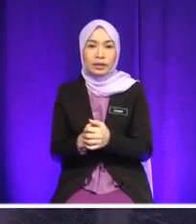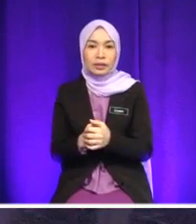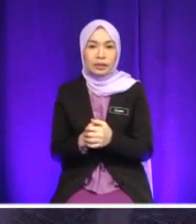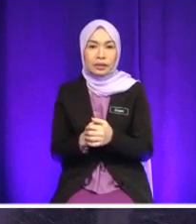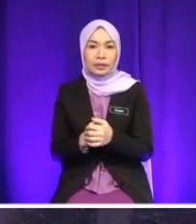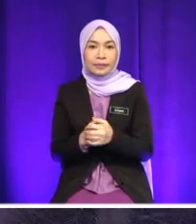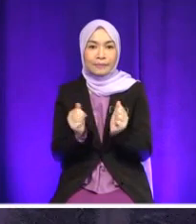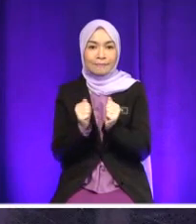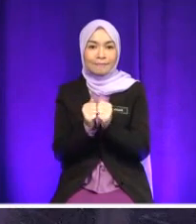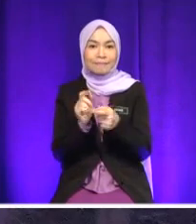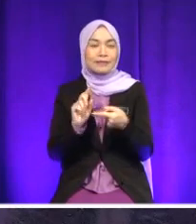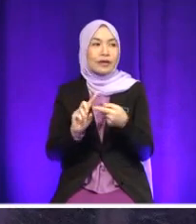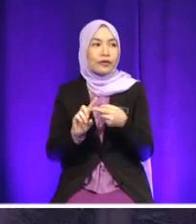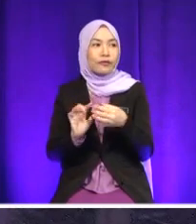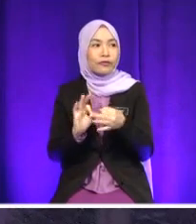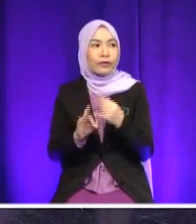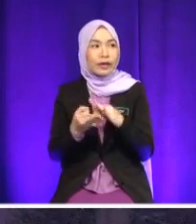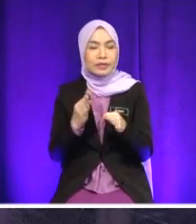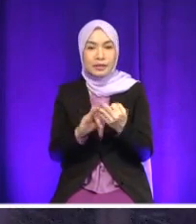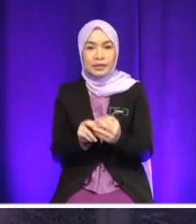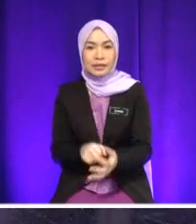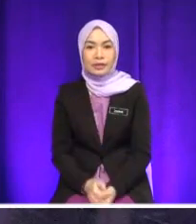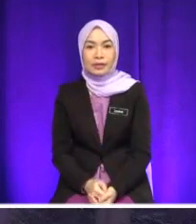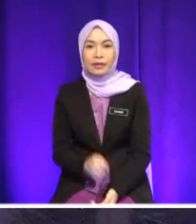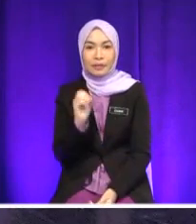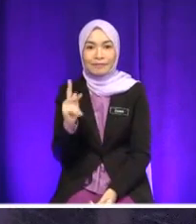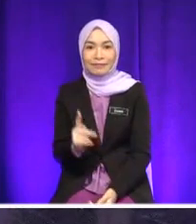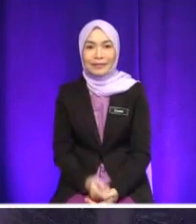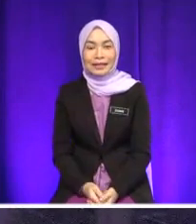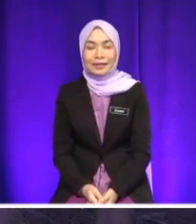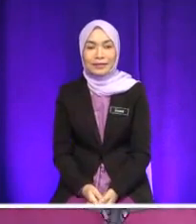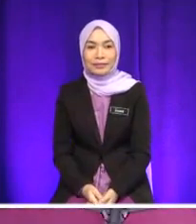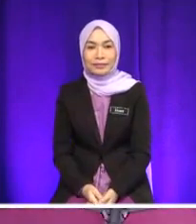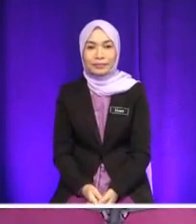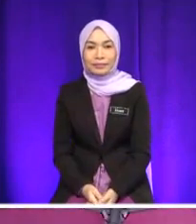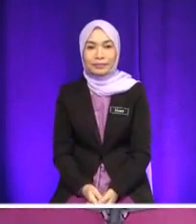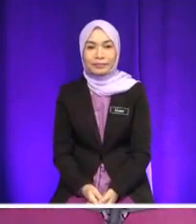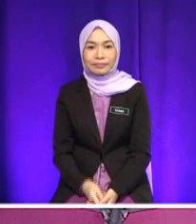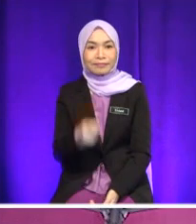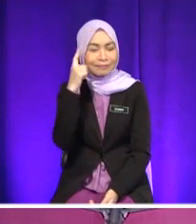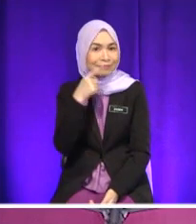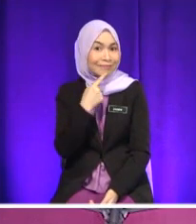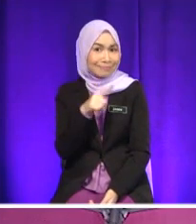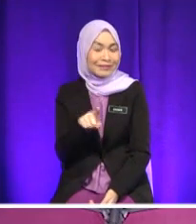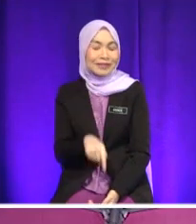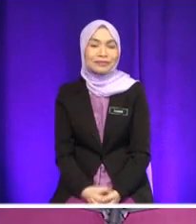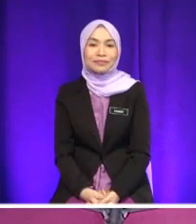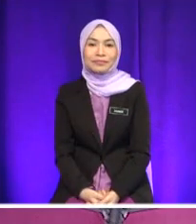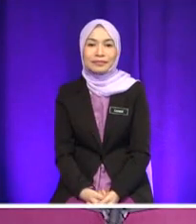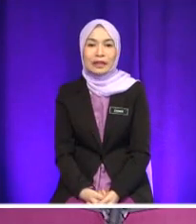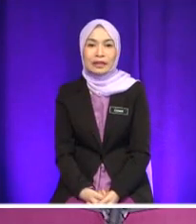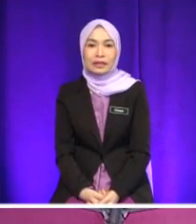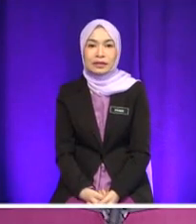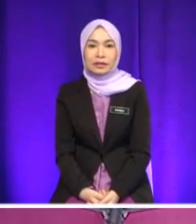a summary or a recap of what we have learned so far? Yeah, sure. Okay, so for the summary of today's lessons,